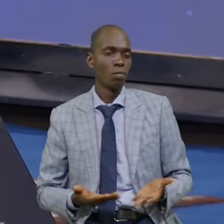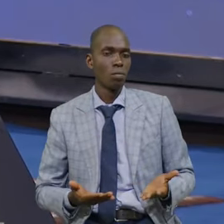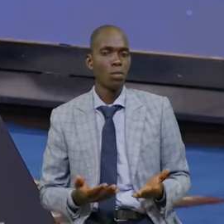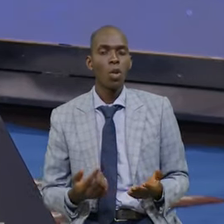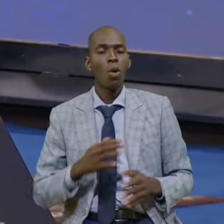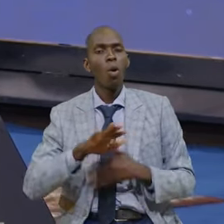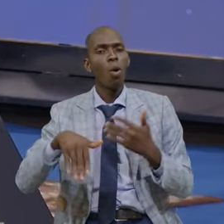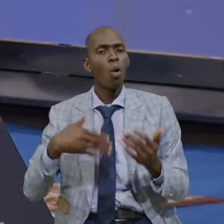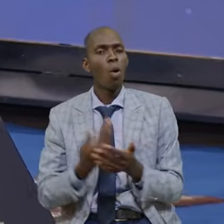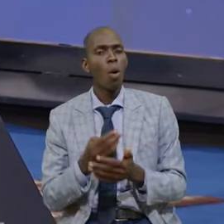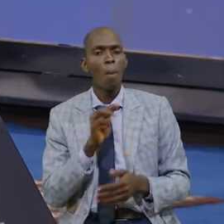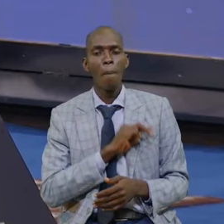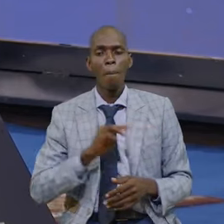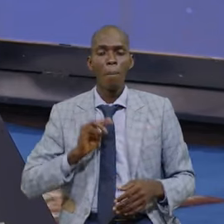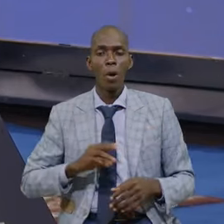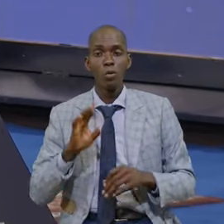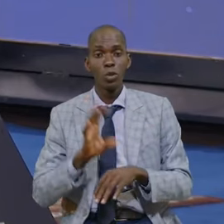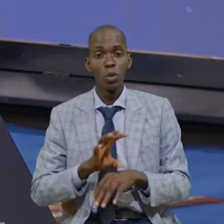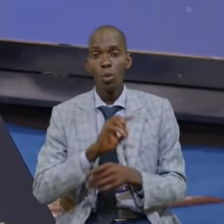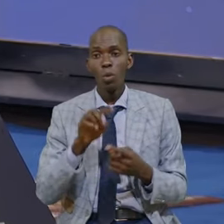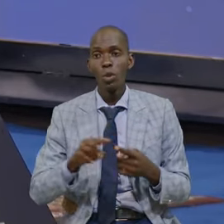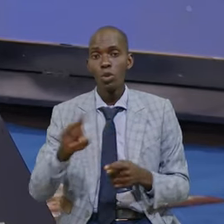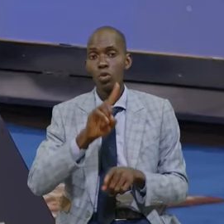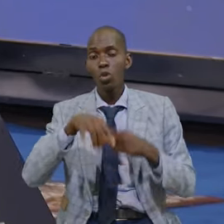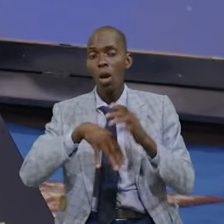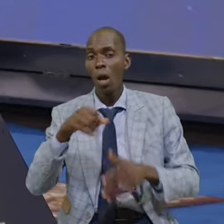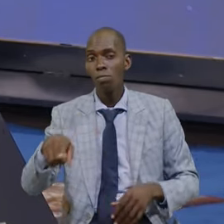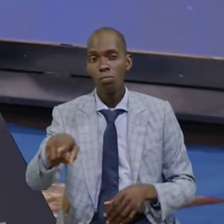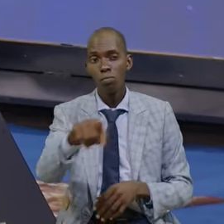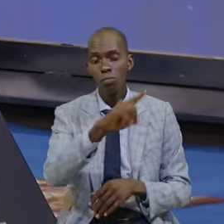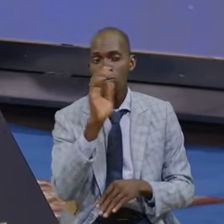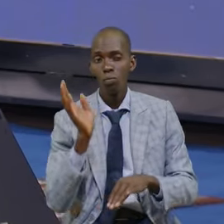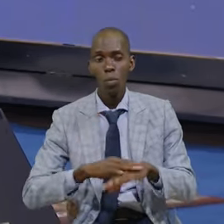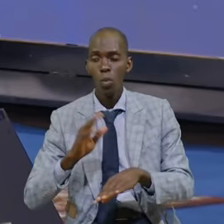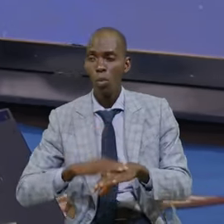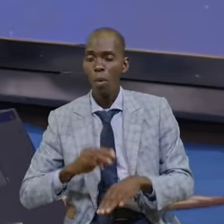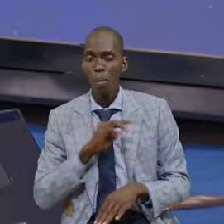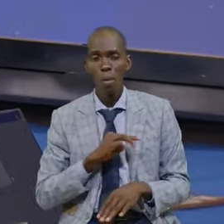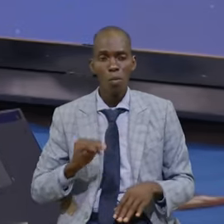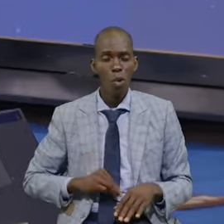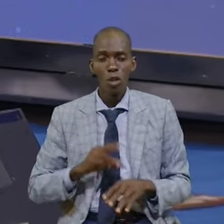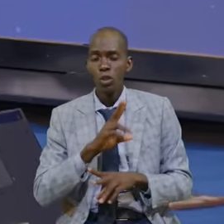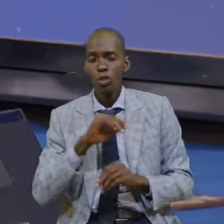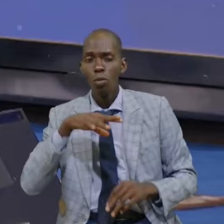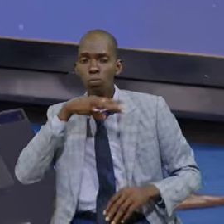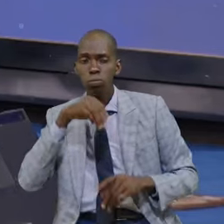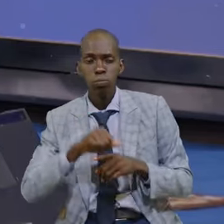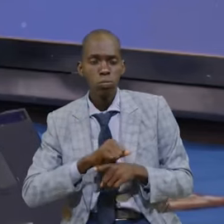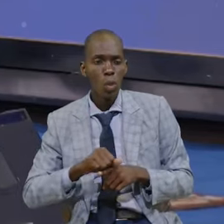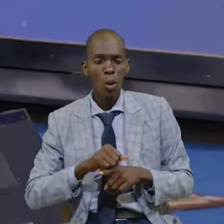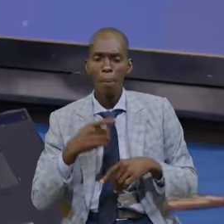when you go out there, no corruption, and make the Lord